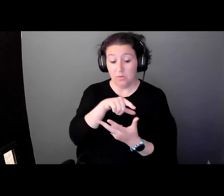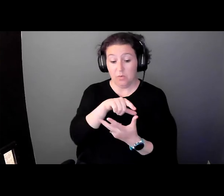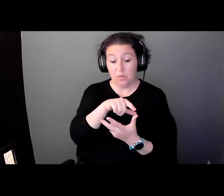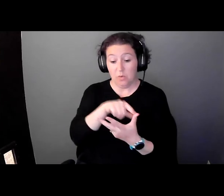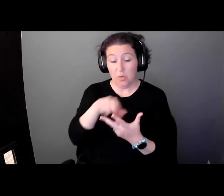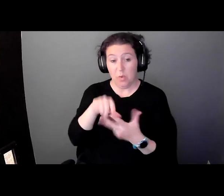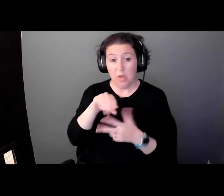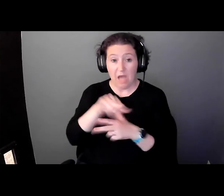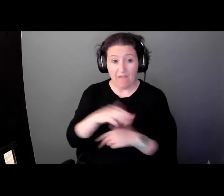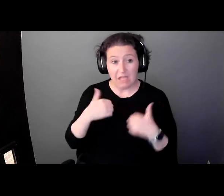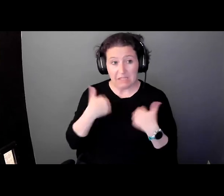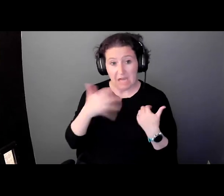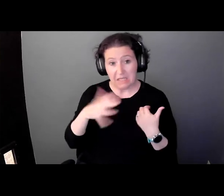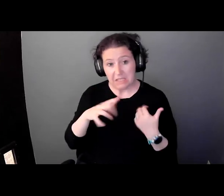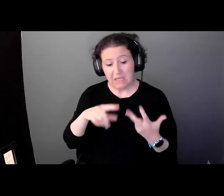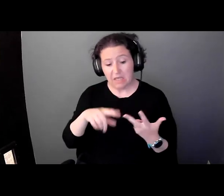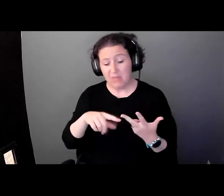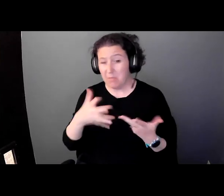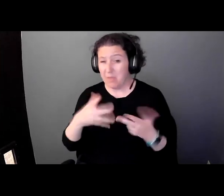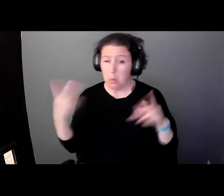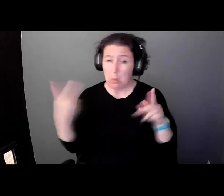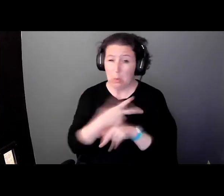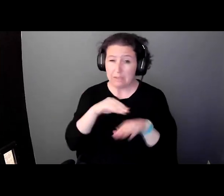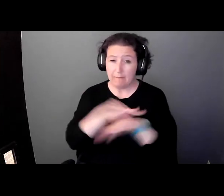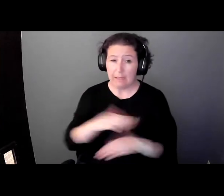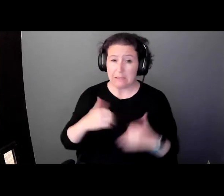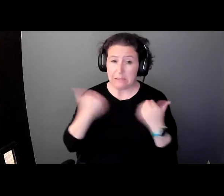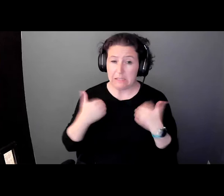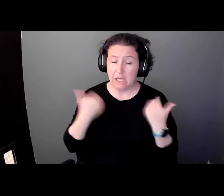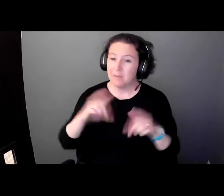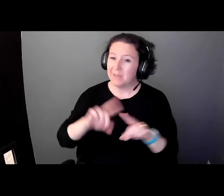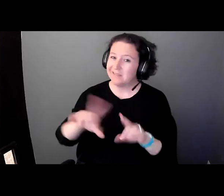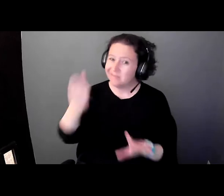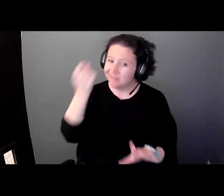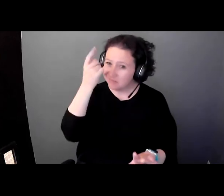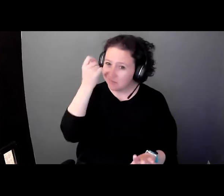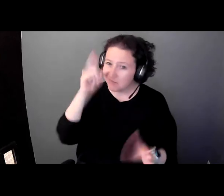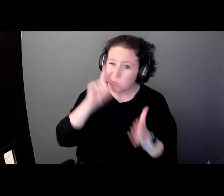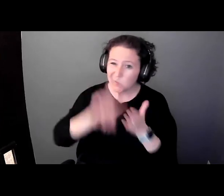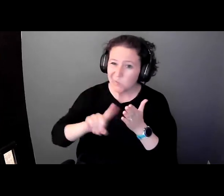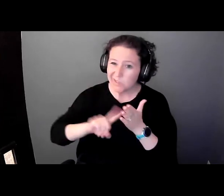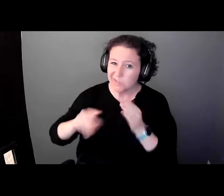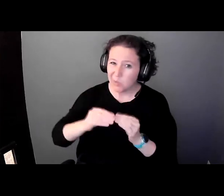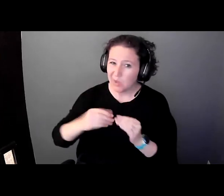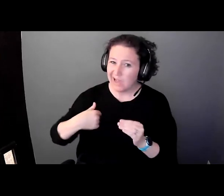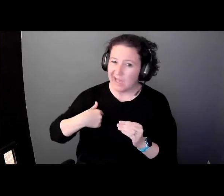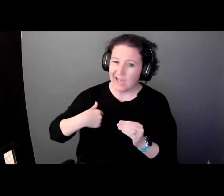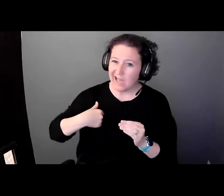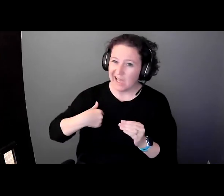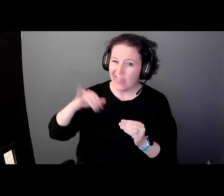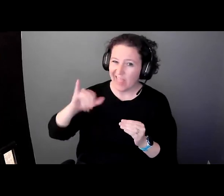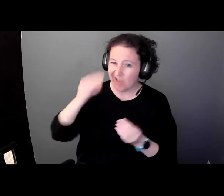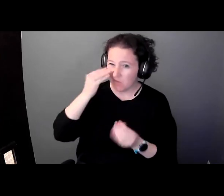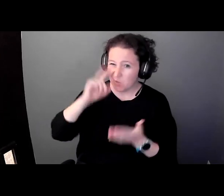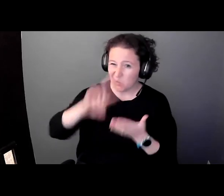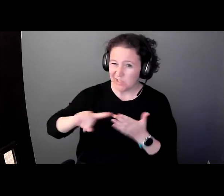needs extensive confirmation, and I'm not sure I trust that data yet. It's